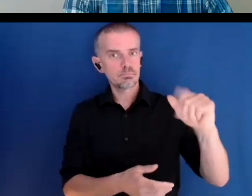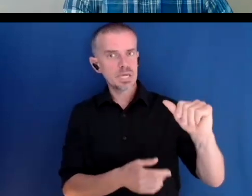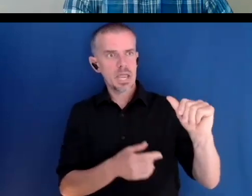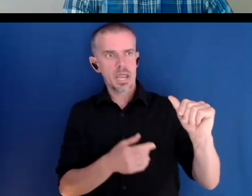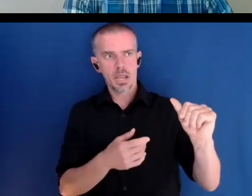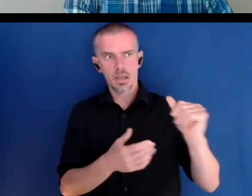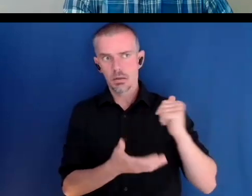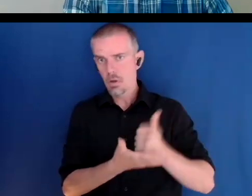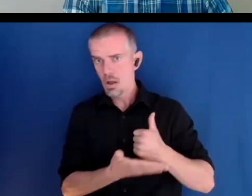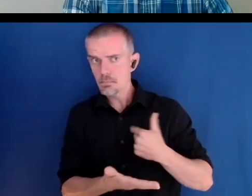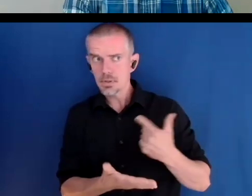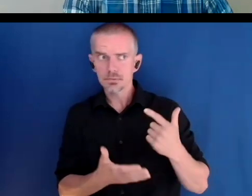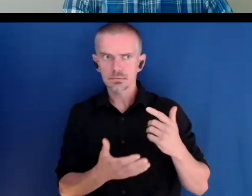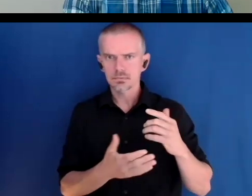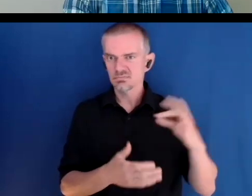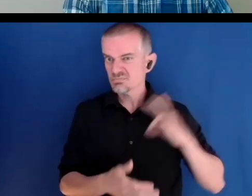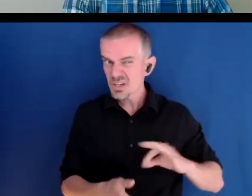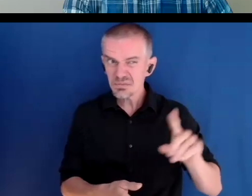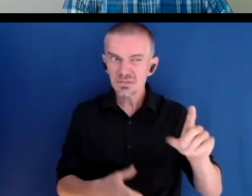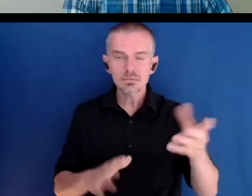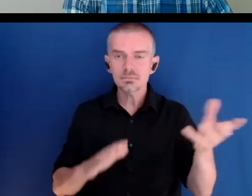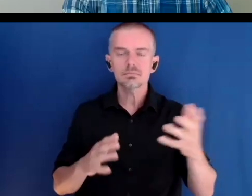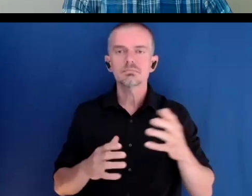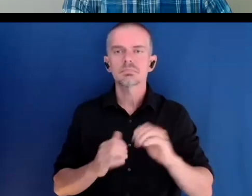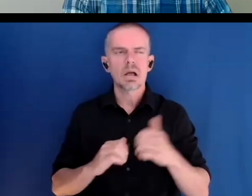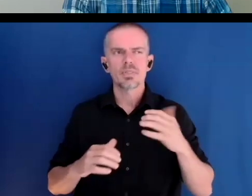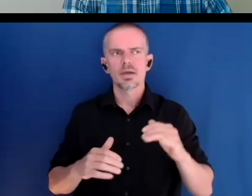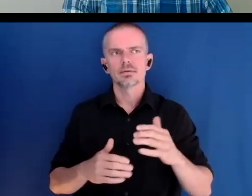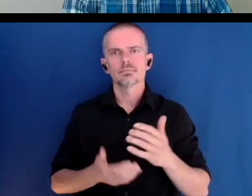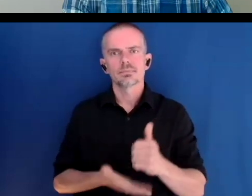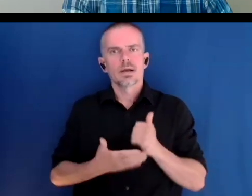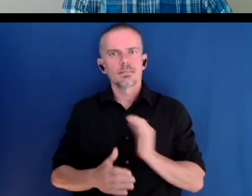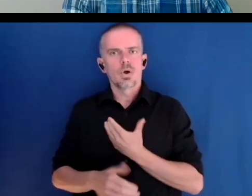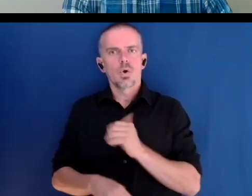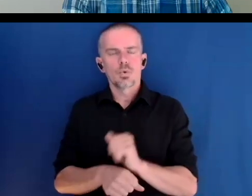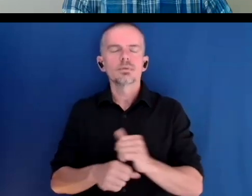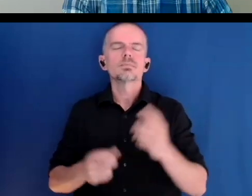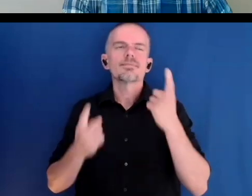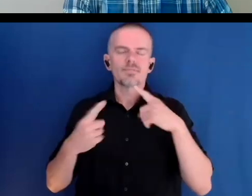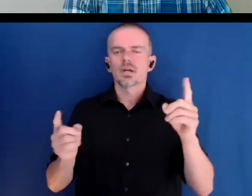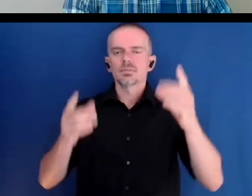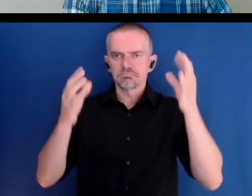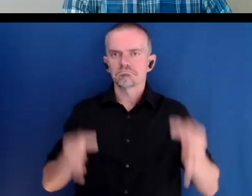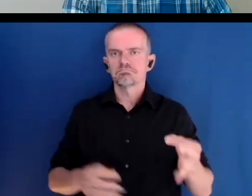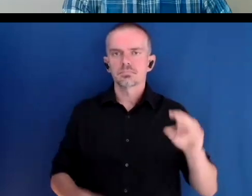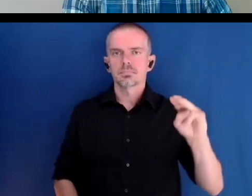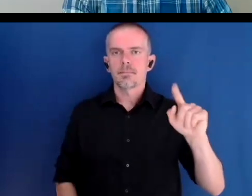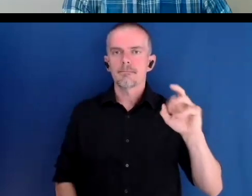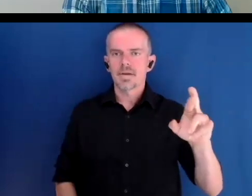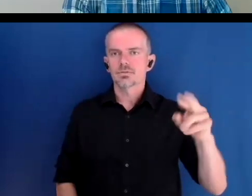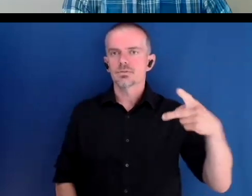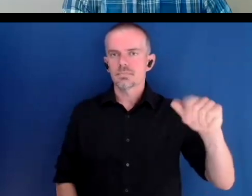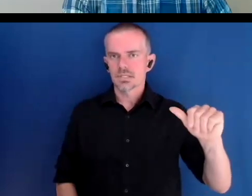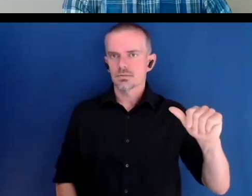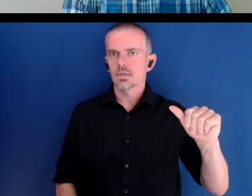is it going to help us get work done? And ultimately, we ended up bringing a master participating agreement forward in